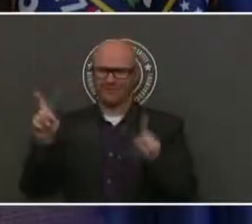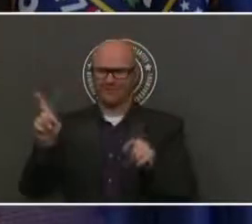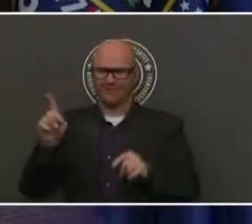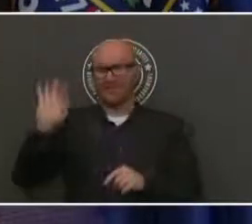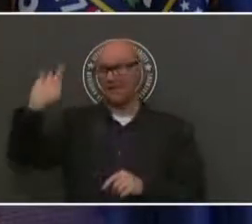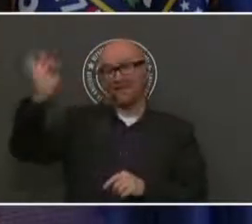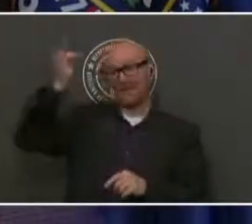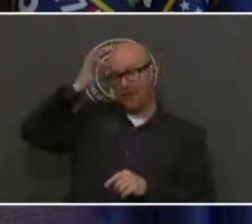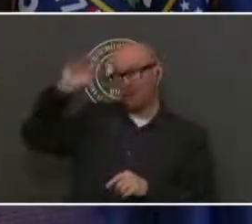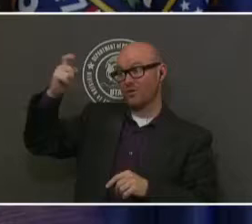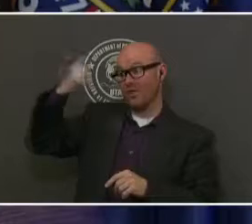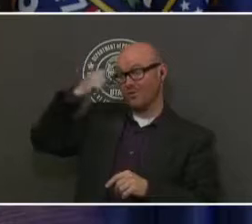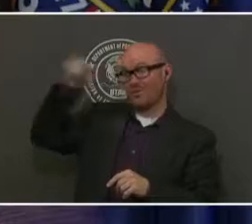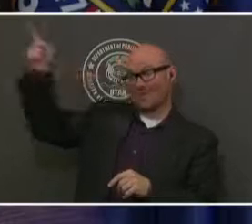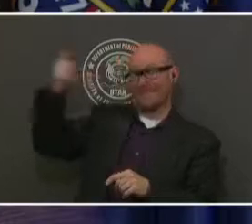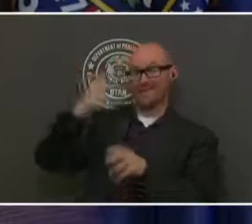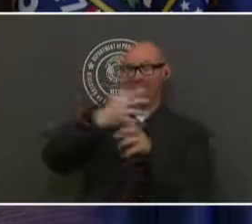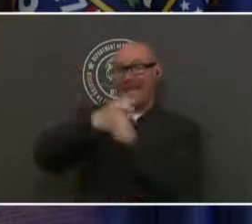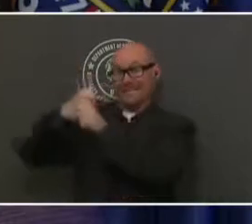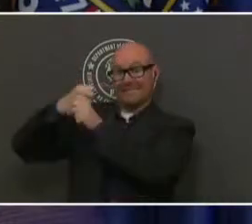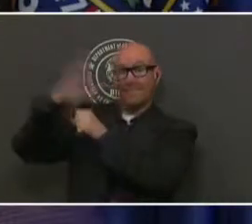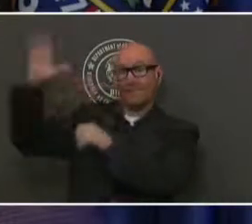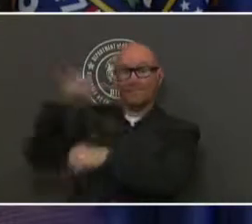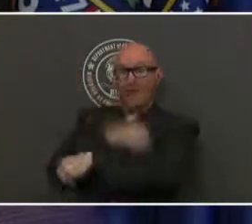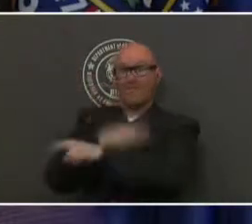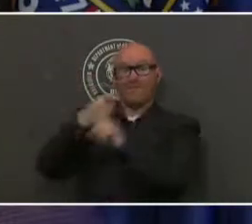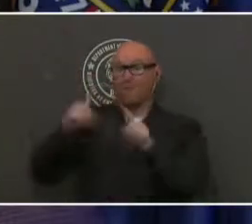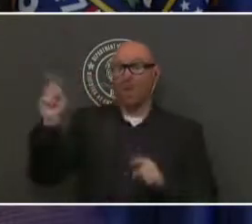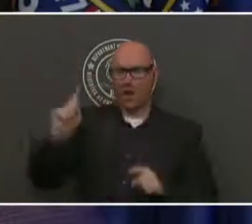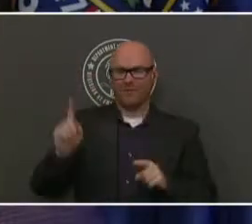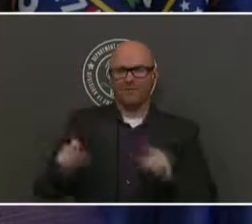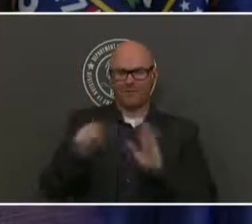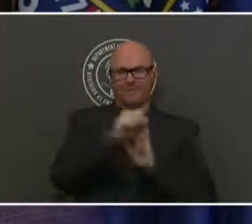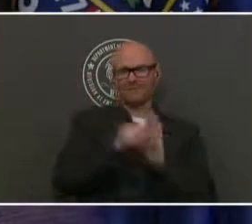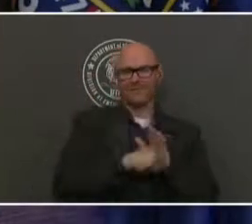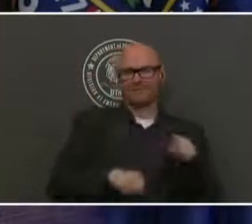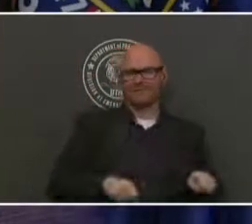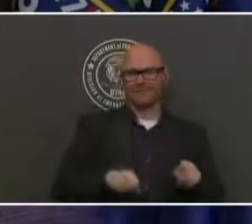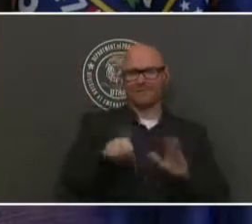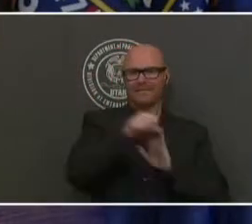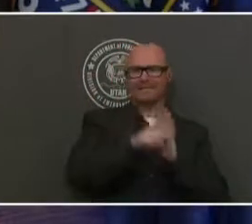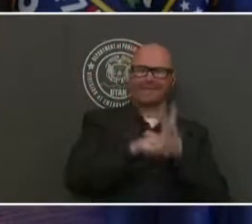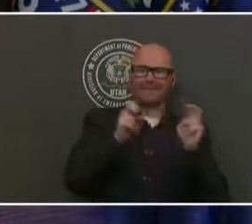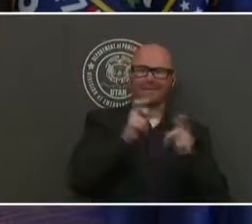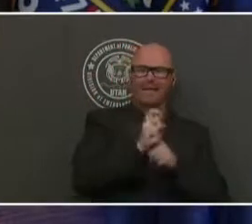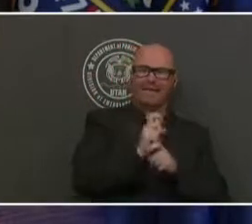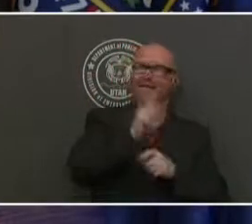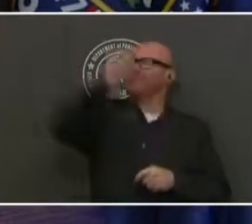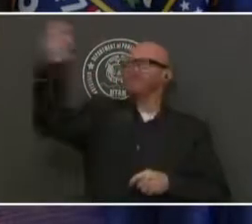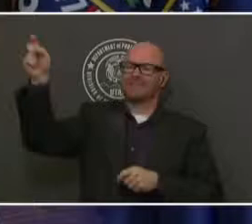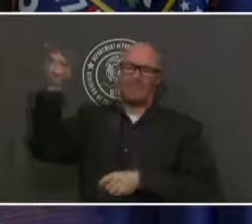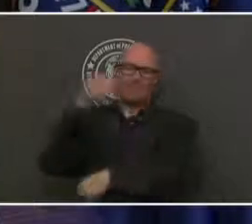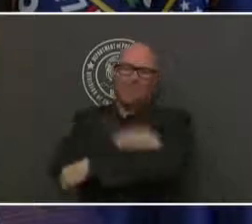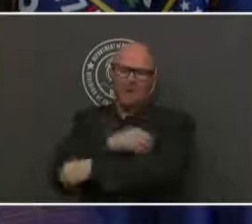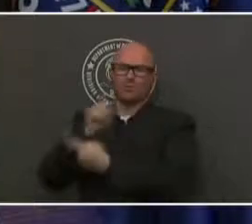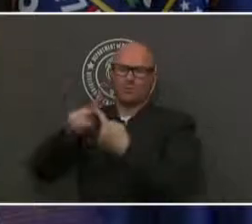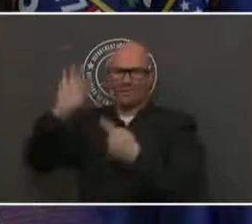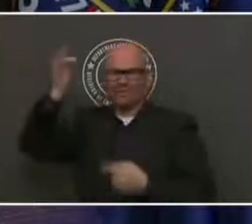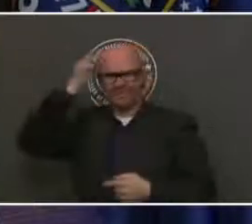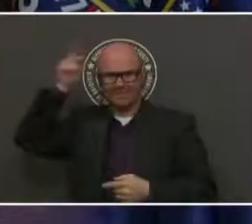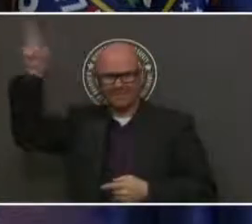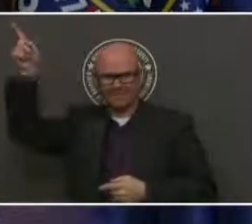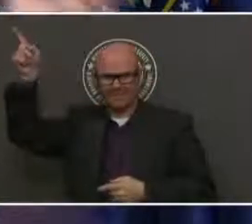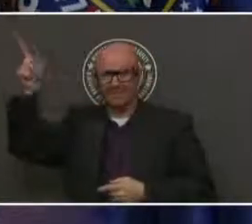their powers from the states. And the federal government forgets that often. But if you look at the Constitution, the powers of the federal government are